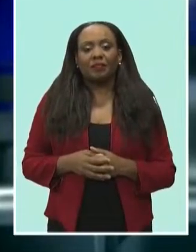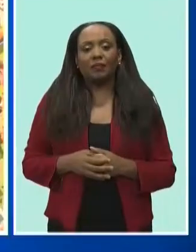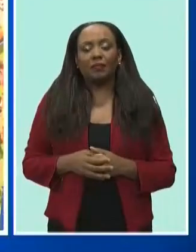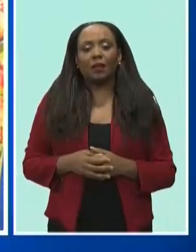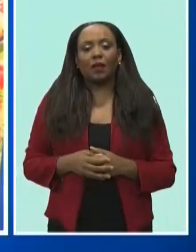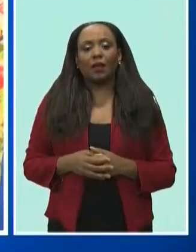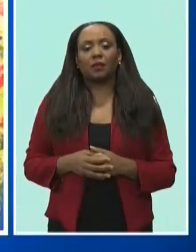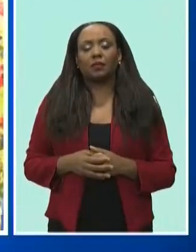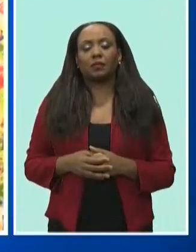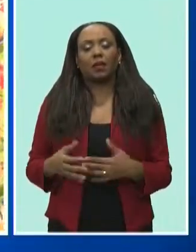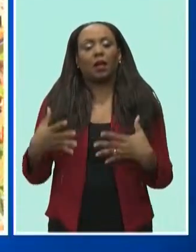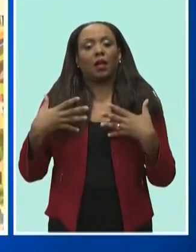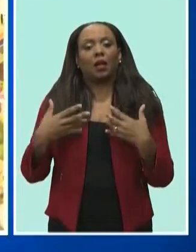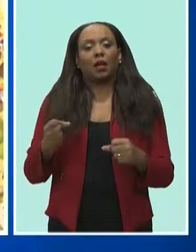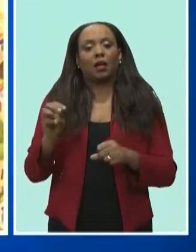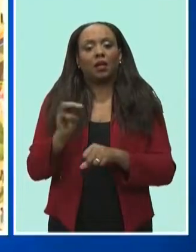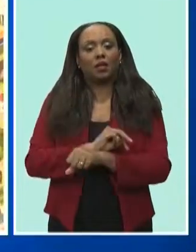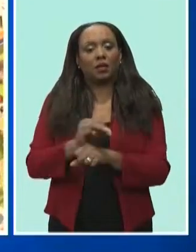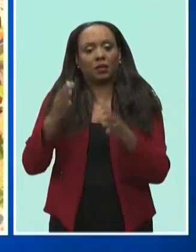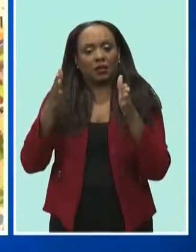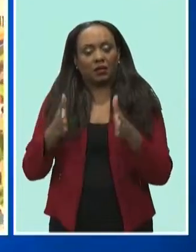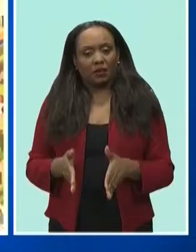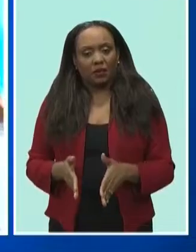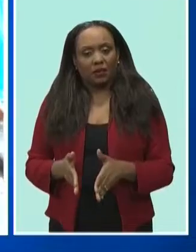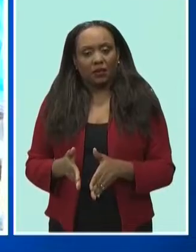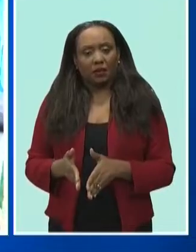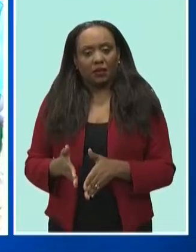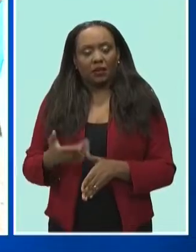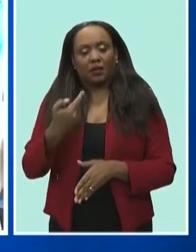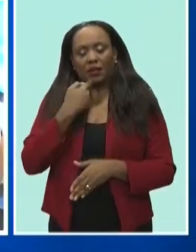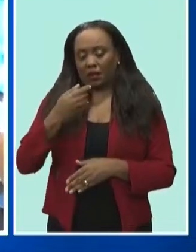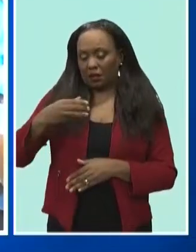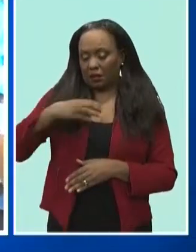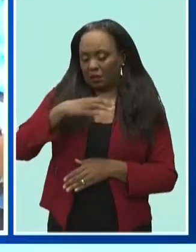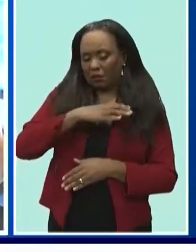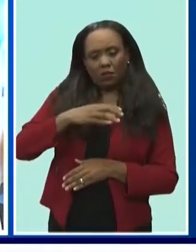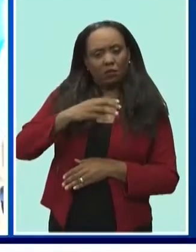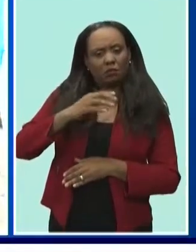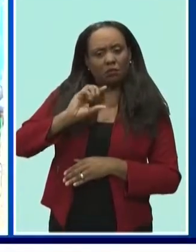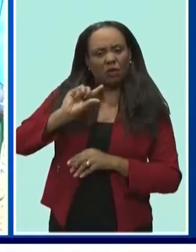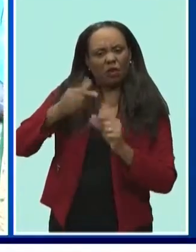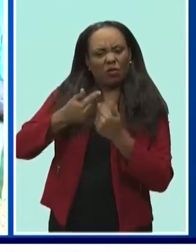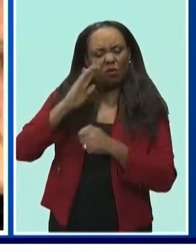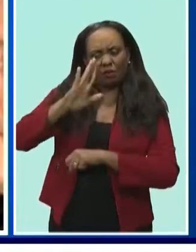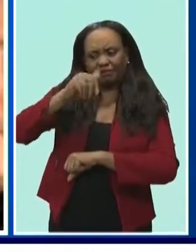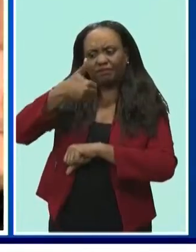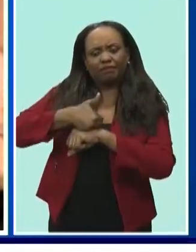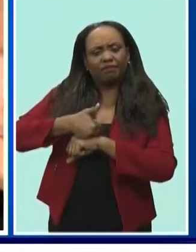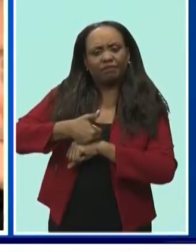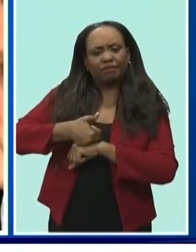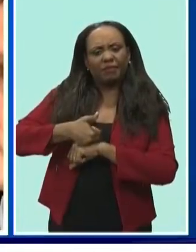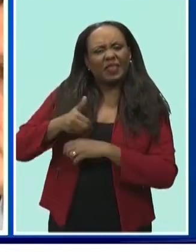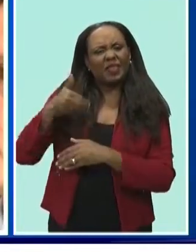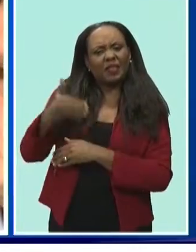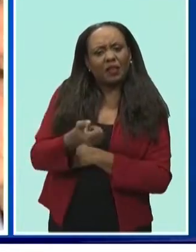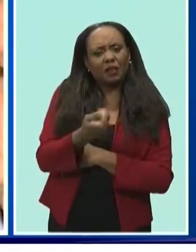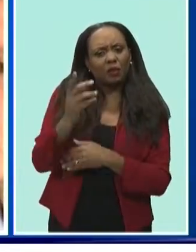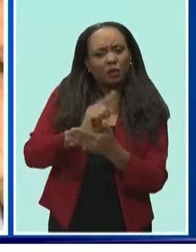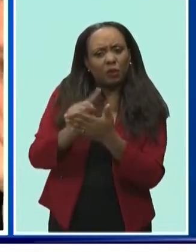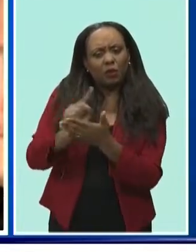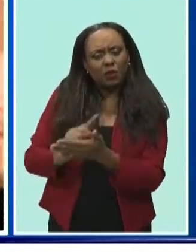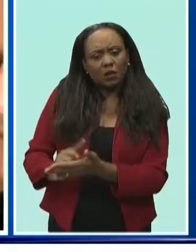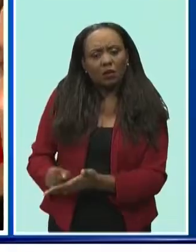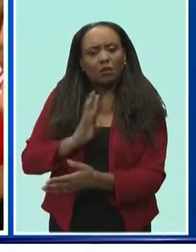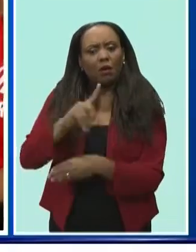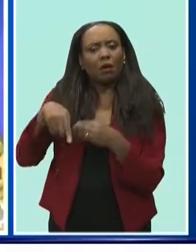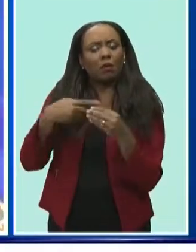Health Minister Lieutenant Colonel Jeffrey Bostic says a commission will be set up in the coming weeks to address the issue of funding the